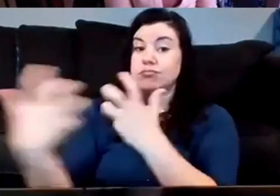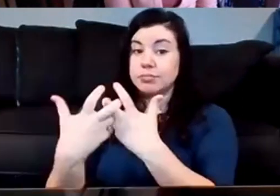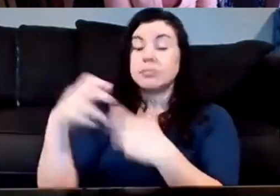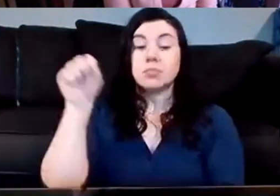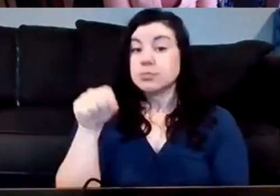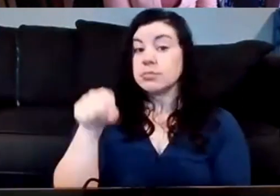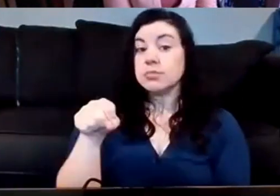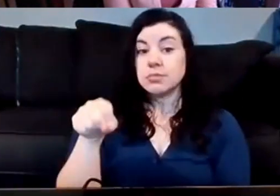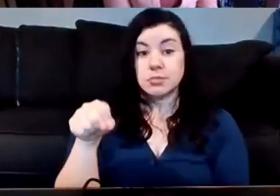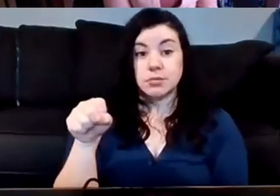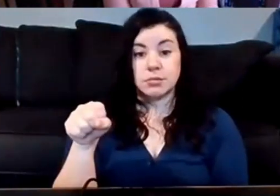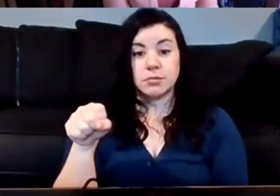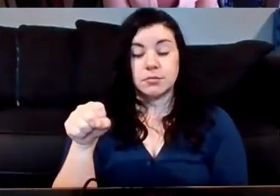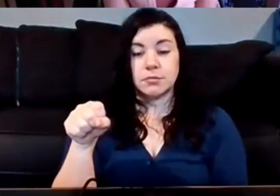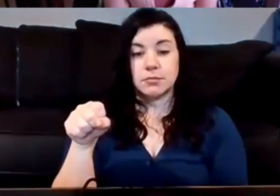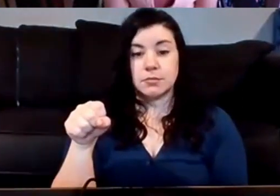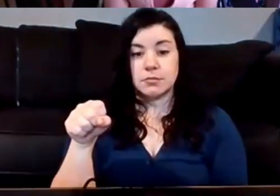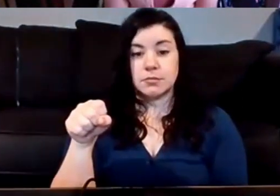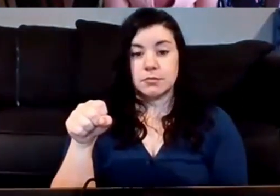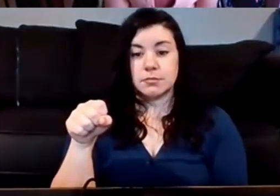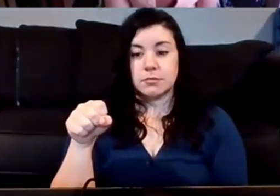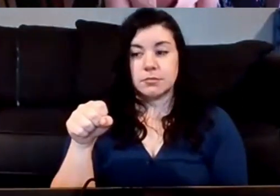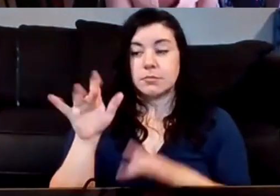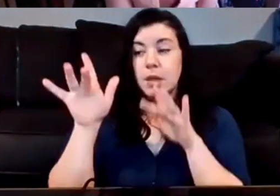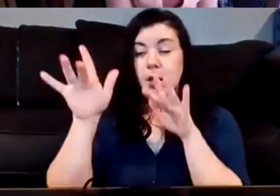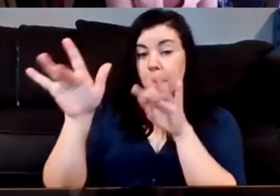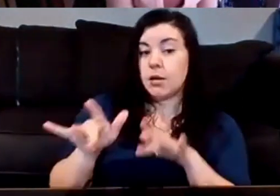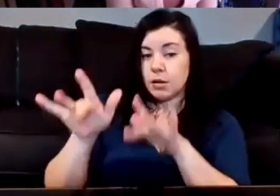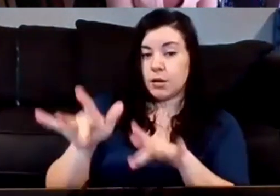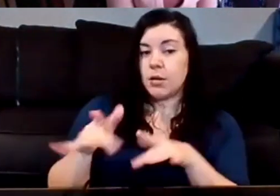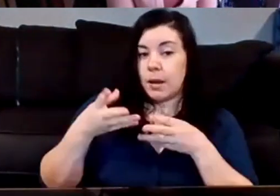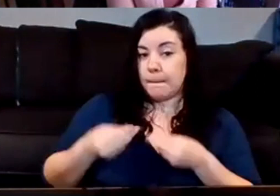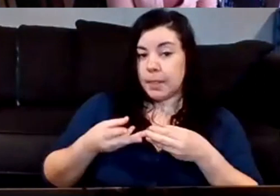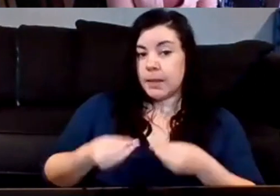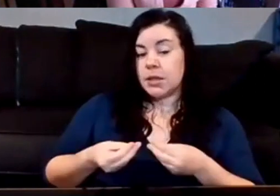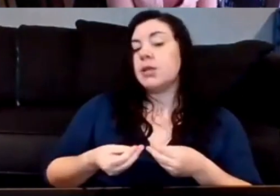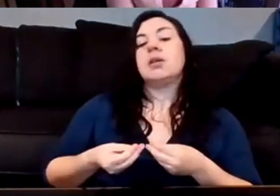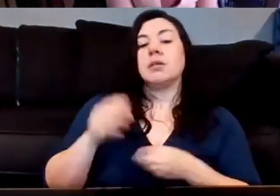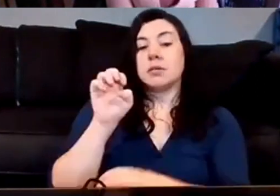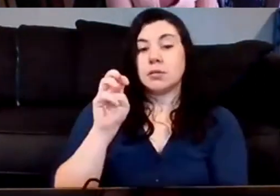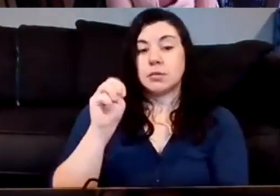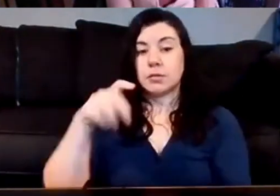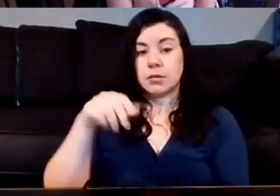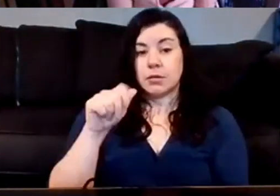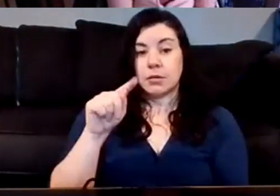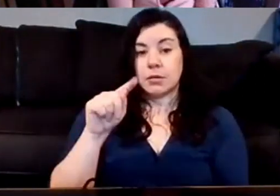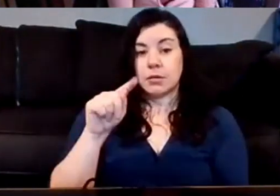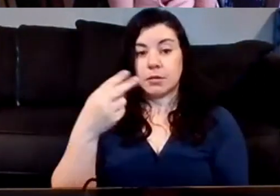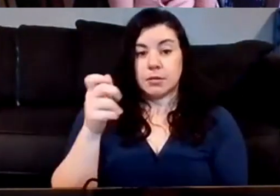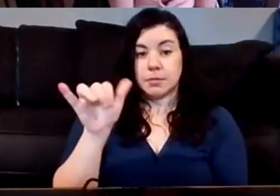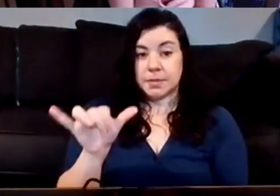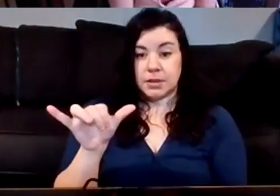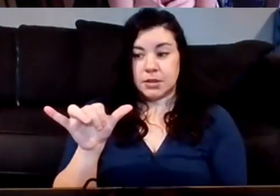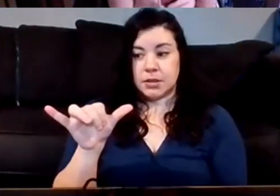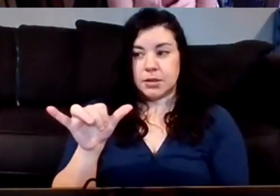the functions of empathy is that it allows for the limited goals of civil rights and